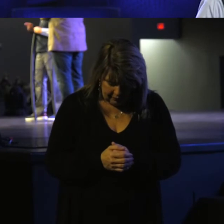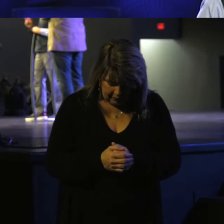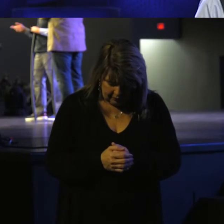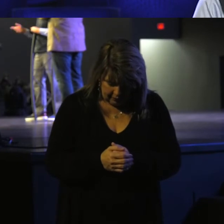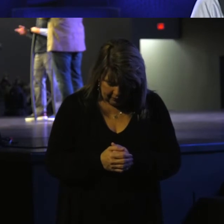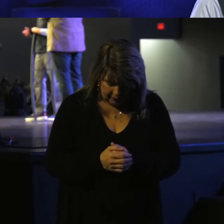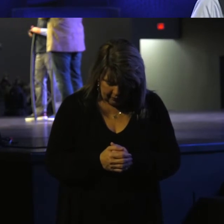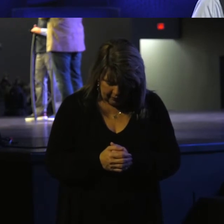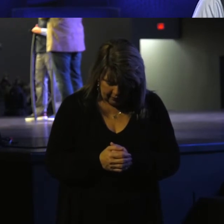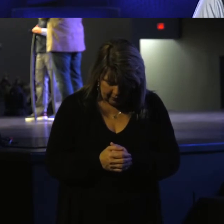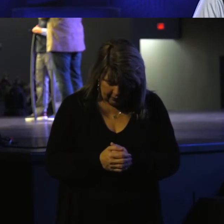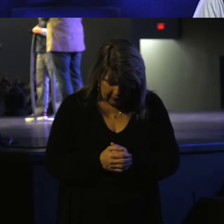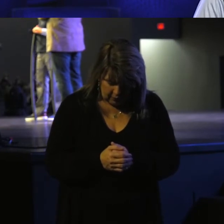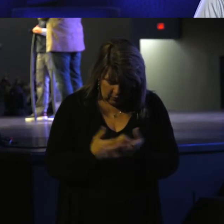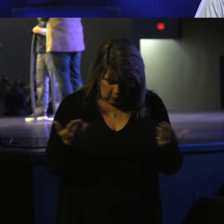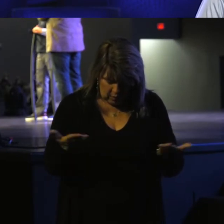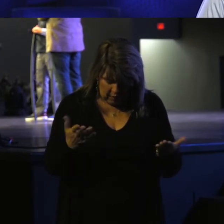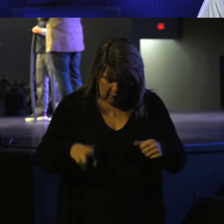but that the nations might hear